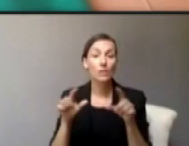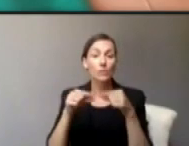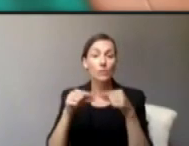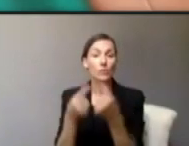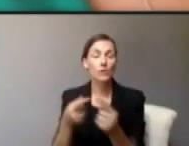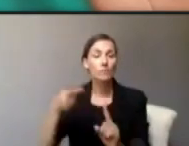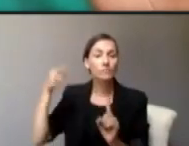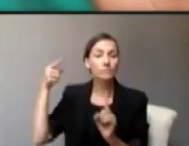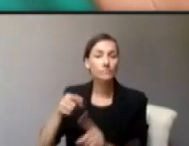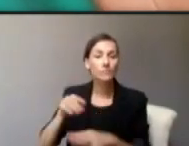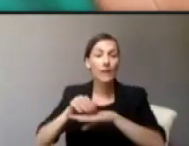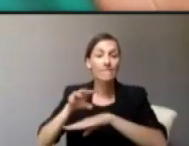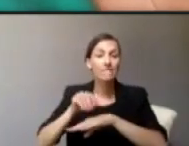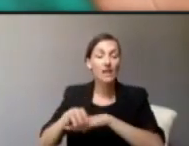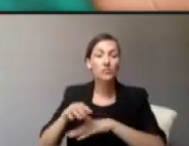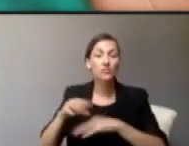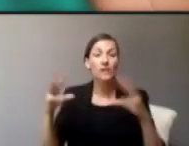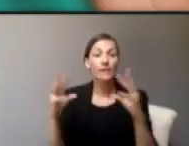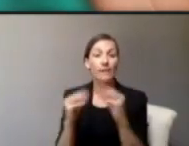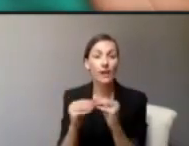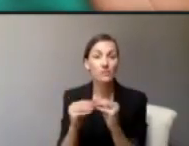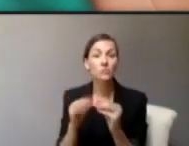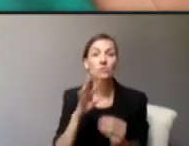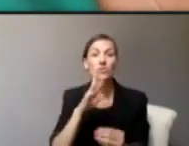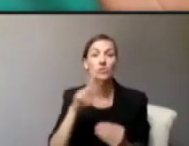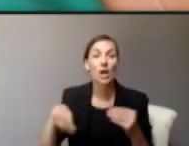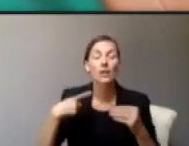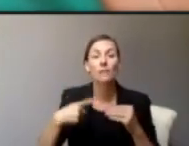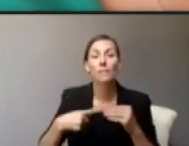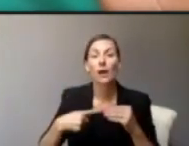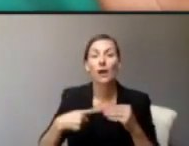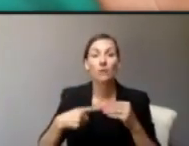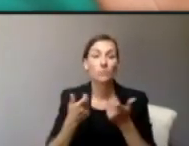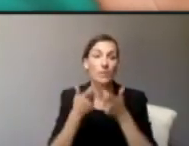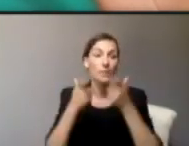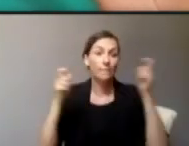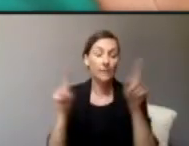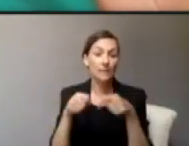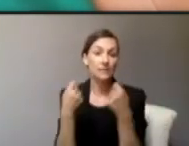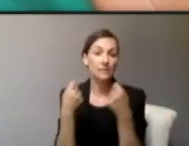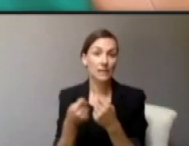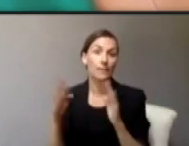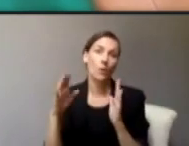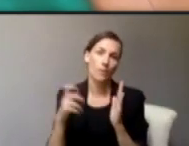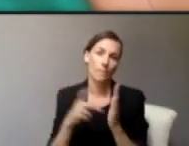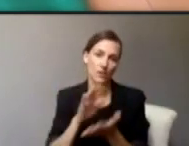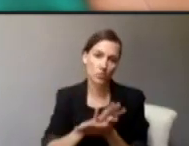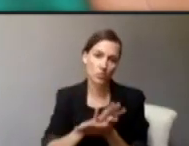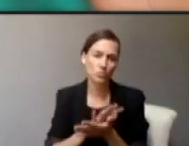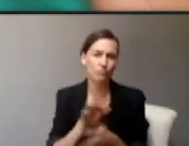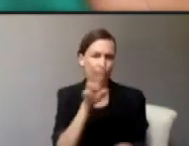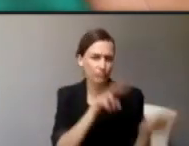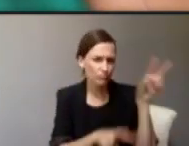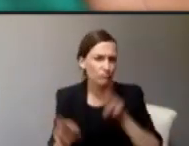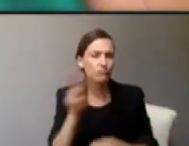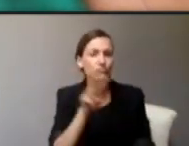Advisory Council. And we spent many, many hours with a large team looking through over